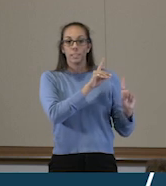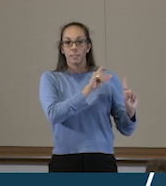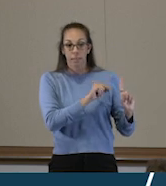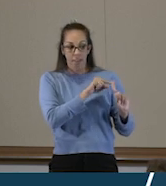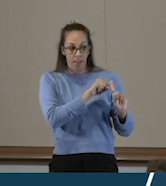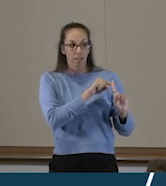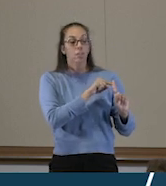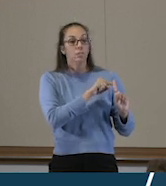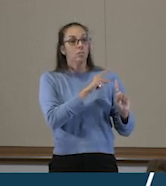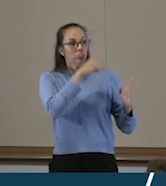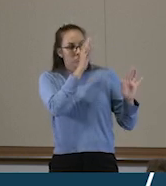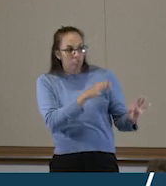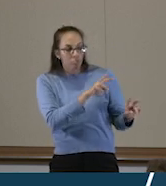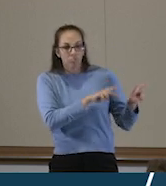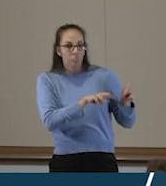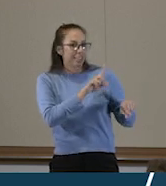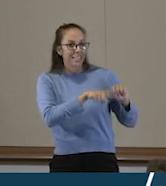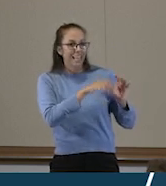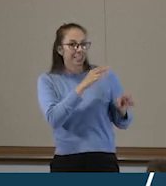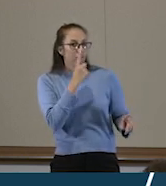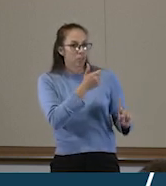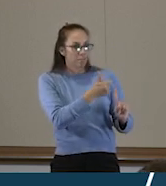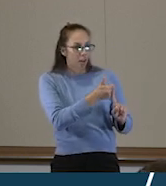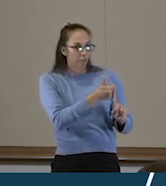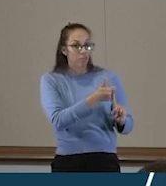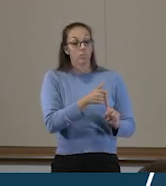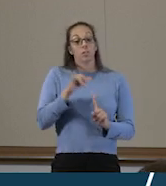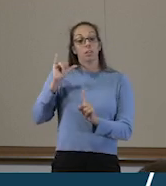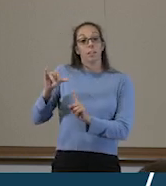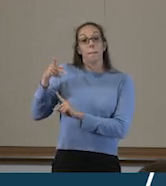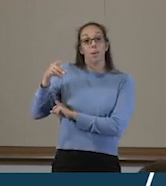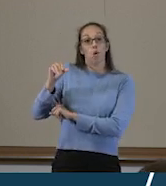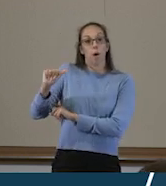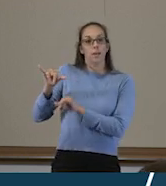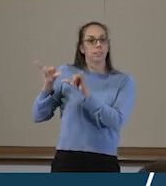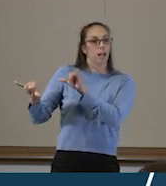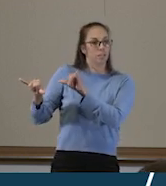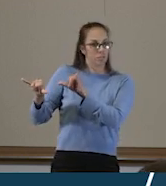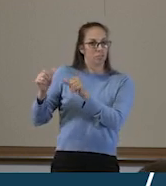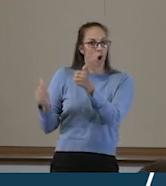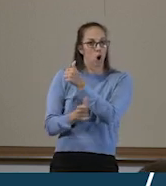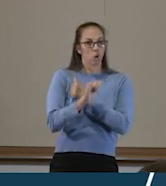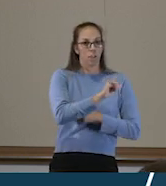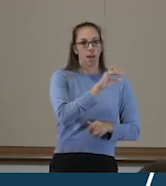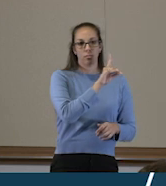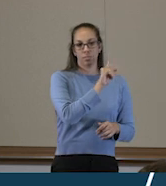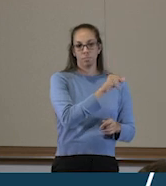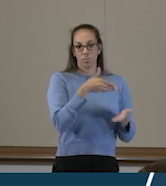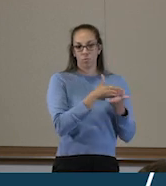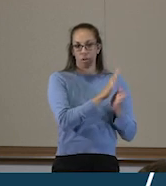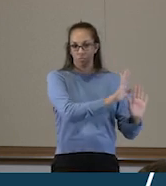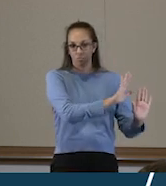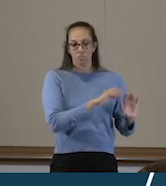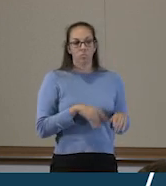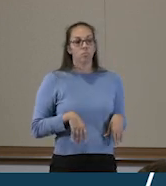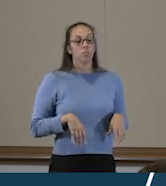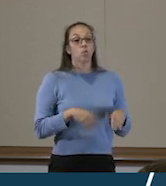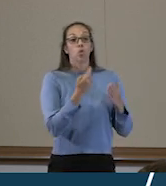attorney stays put. Rights are not removed from the